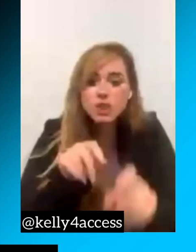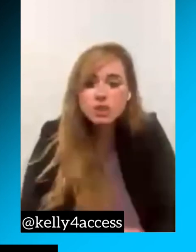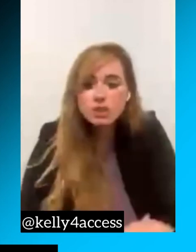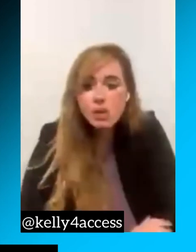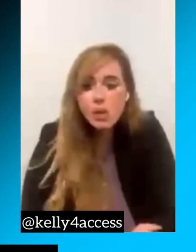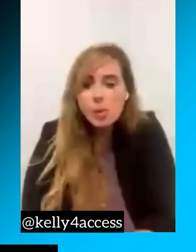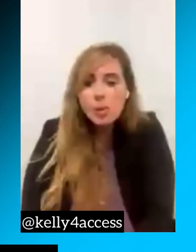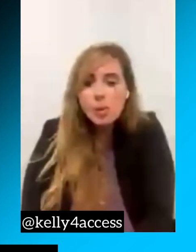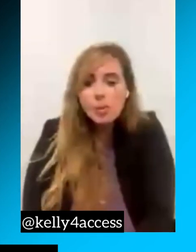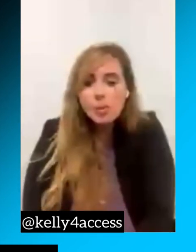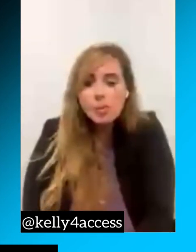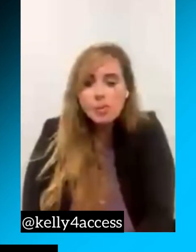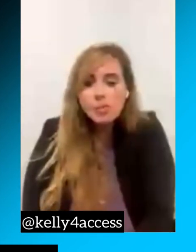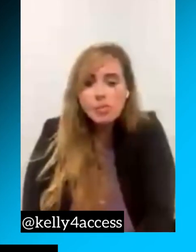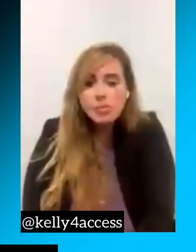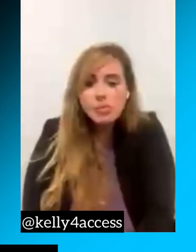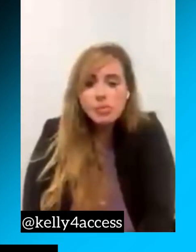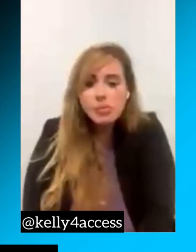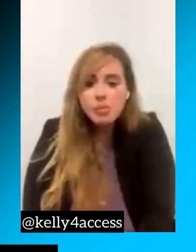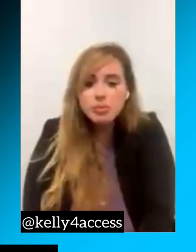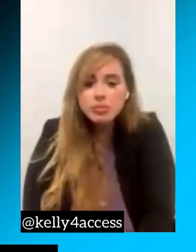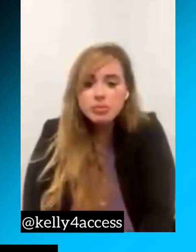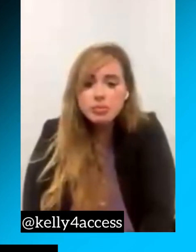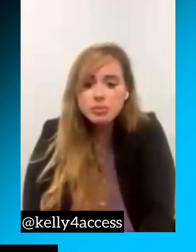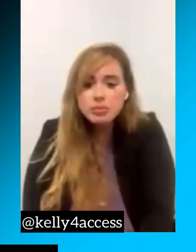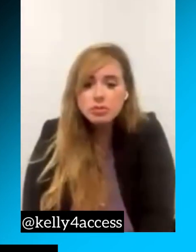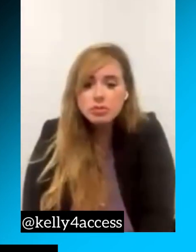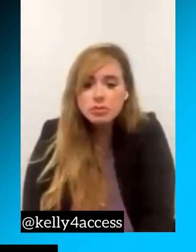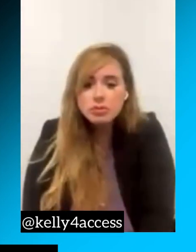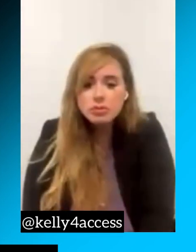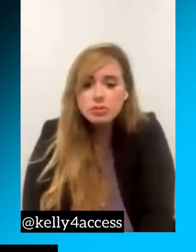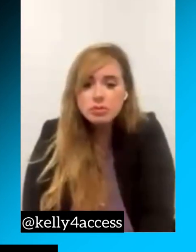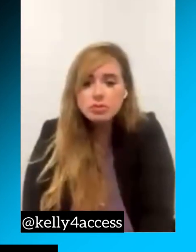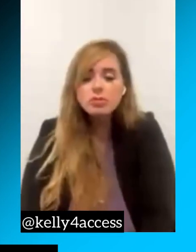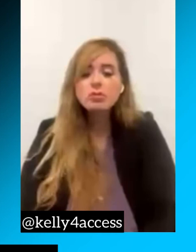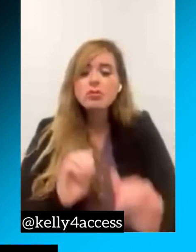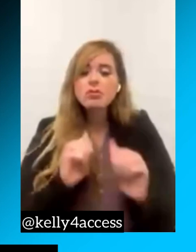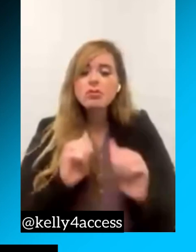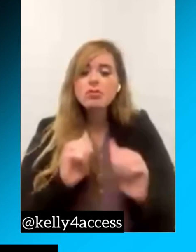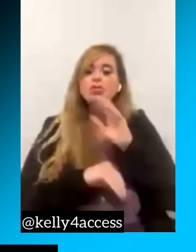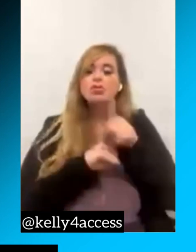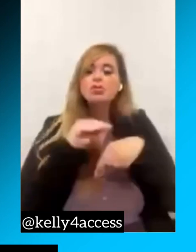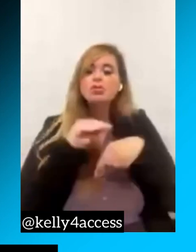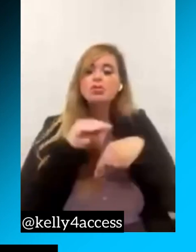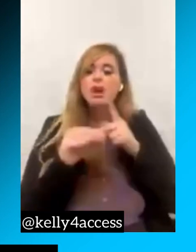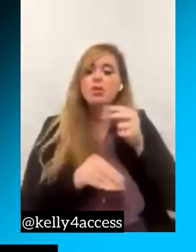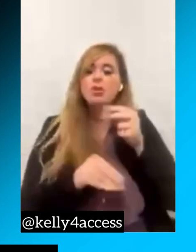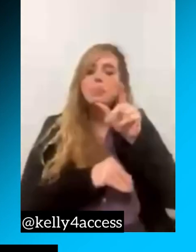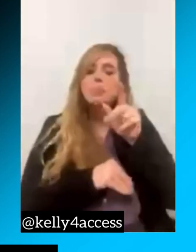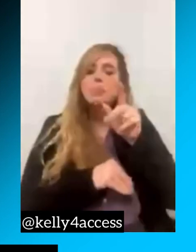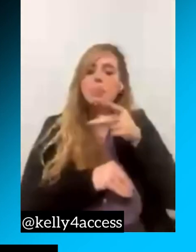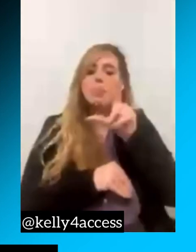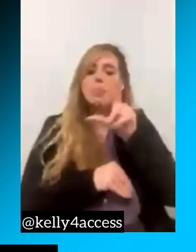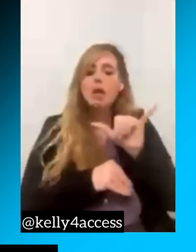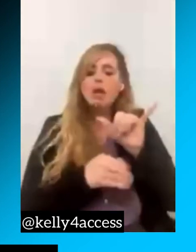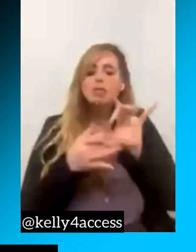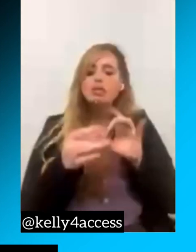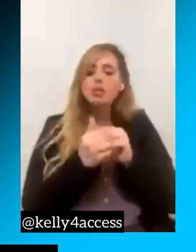Let's see. Oh yeah. How do you talk about your poly relationship with your parent? That's the scary